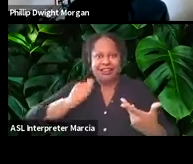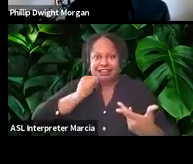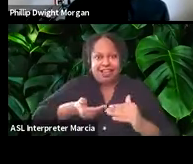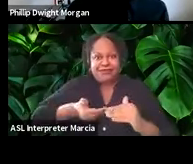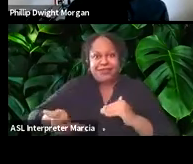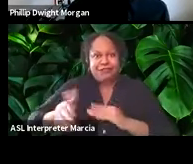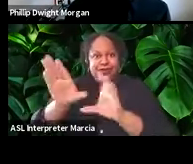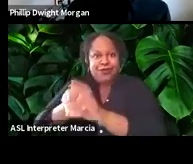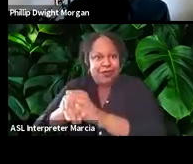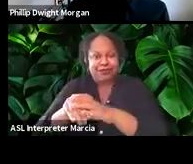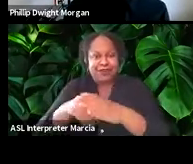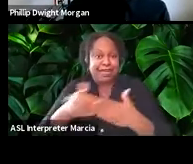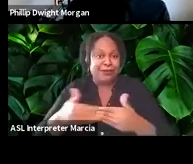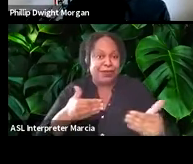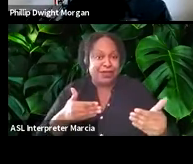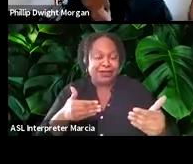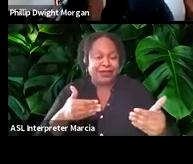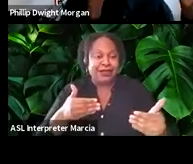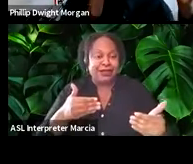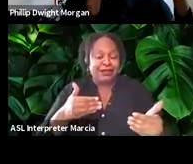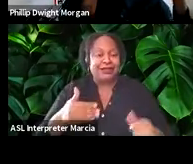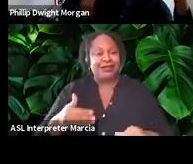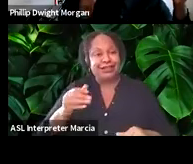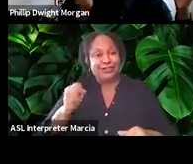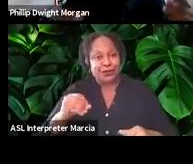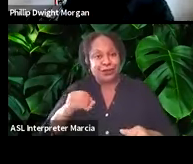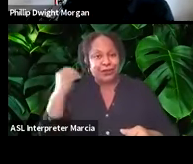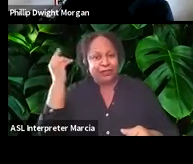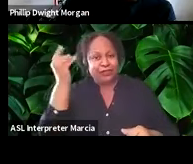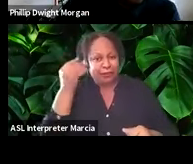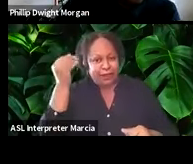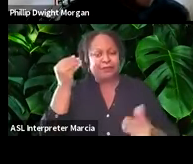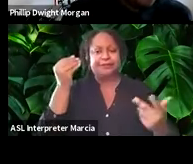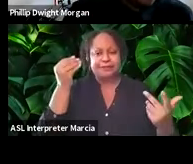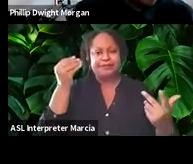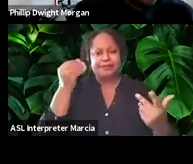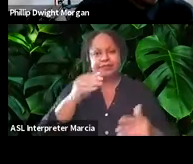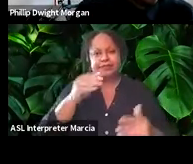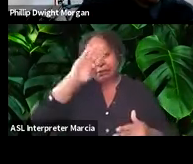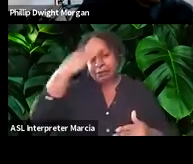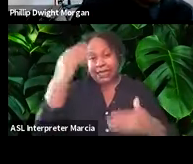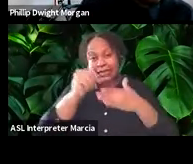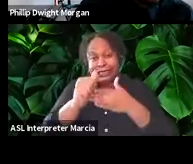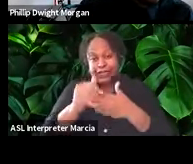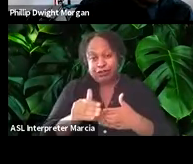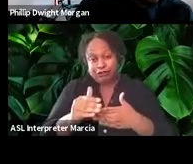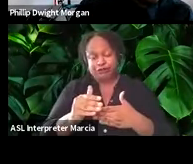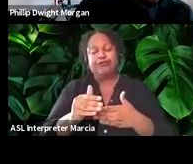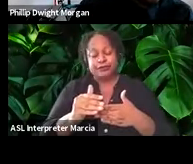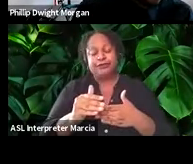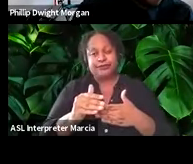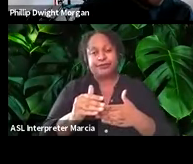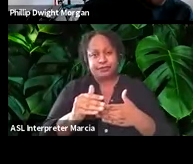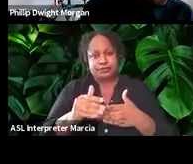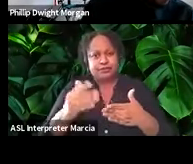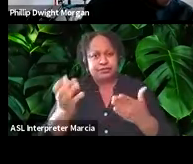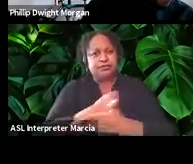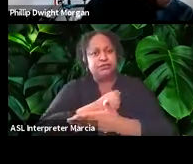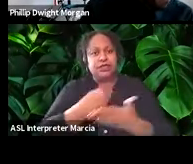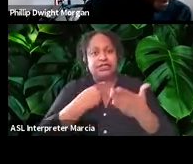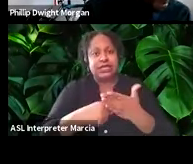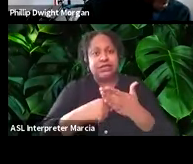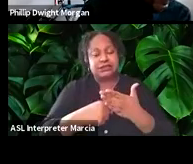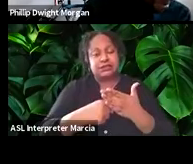in the first place. So when we think about talking about Black leadership, I think we need to talk about it from the